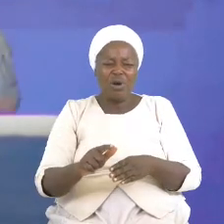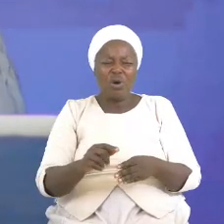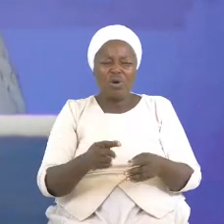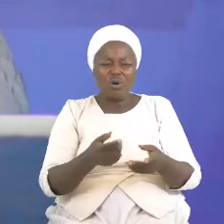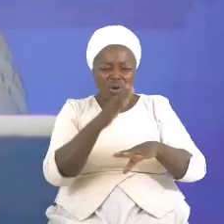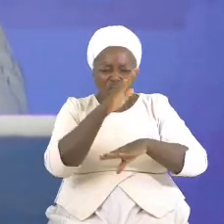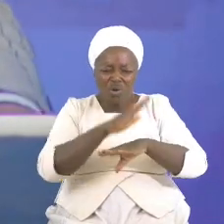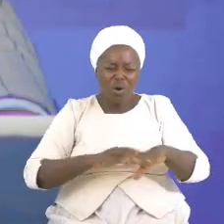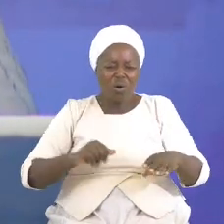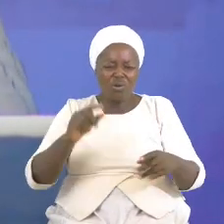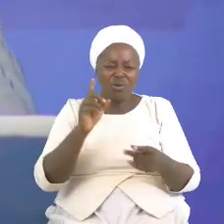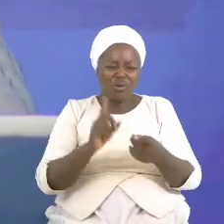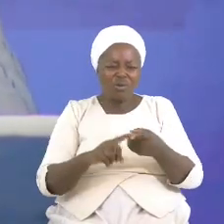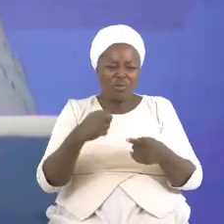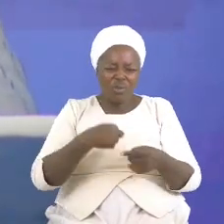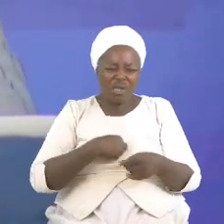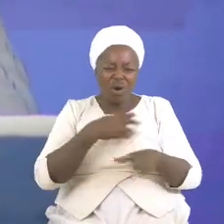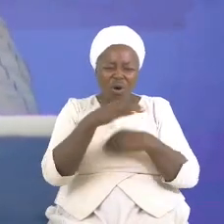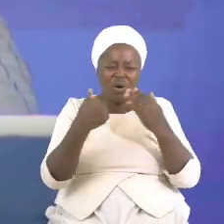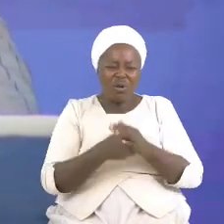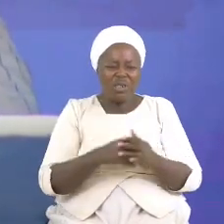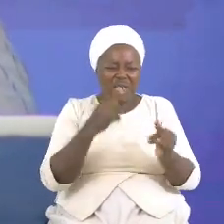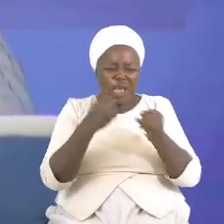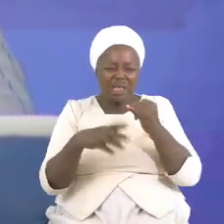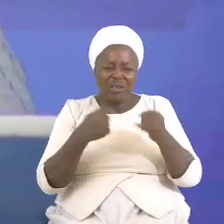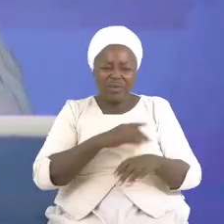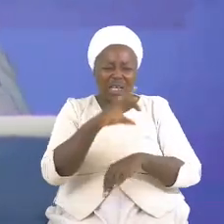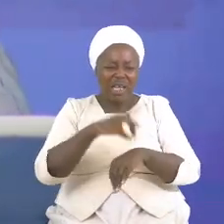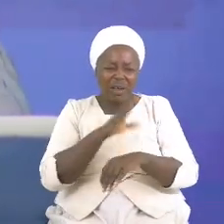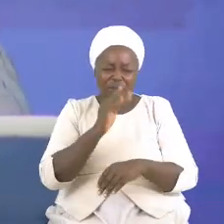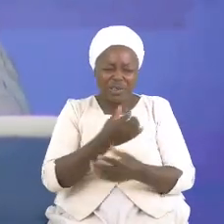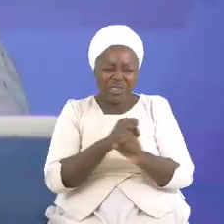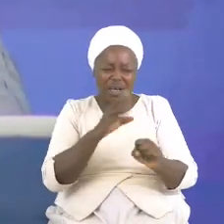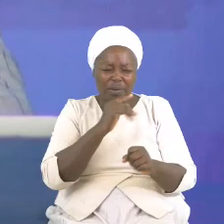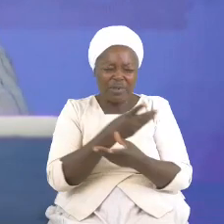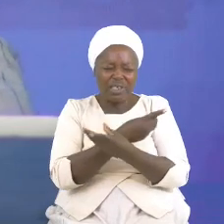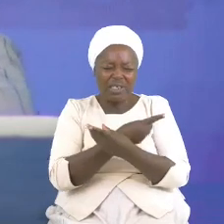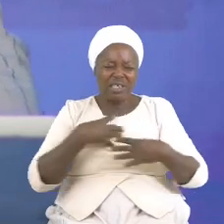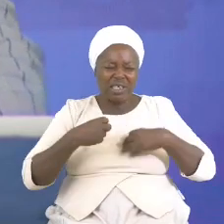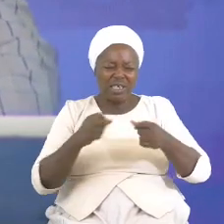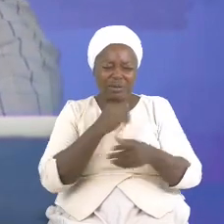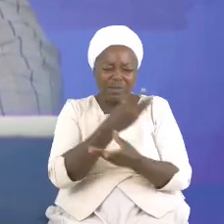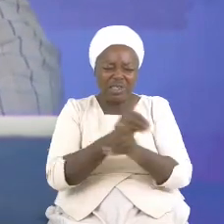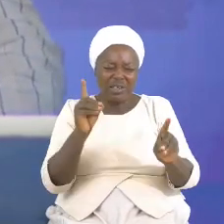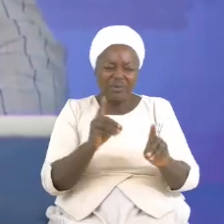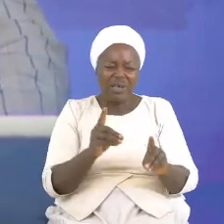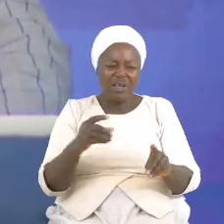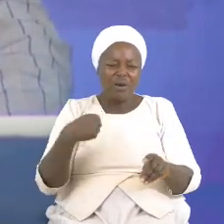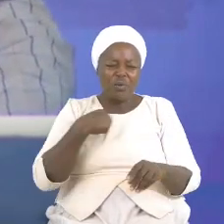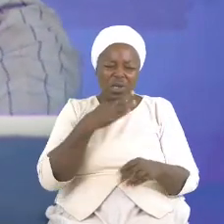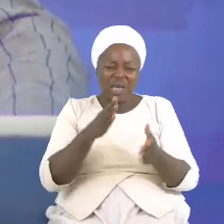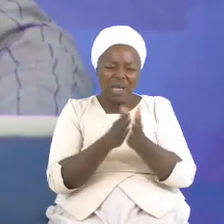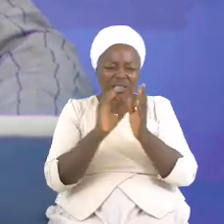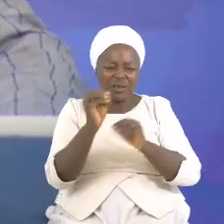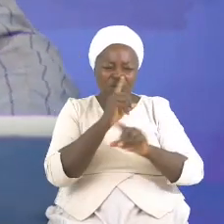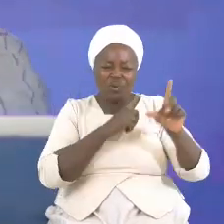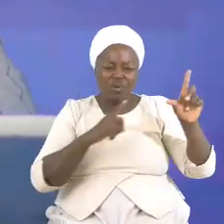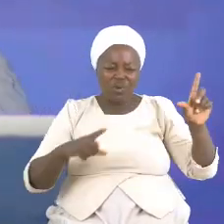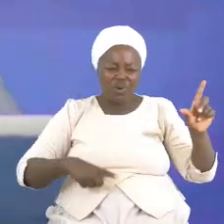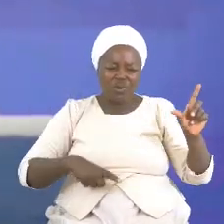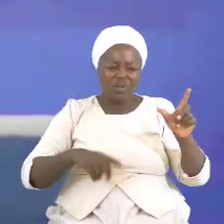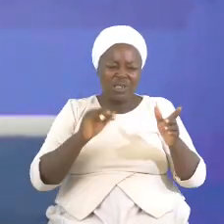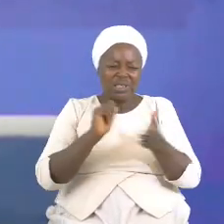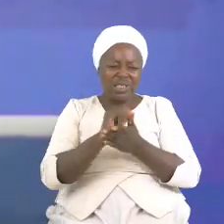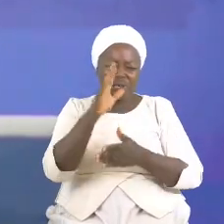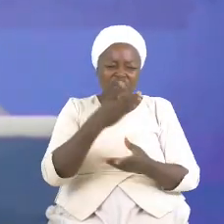ends of the earth, and be saved, and be healed, and be delivered. We're asking, O Lord, your deliverance will come